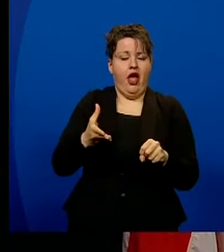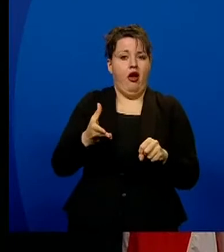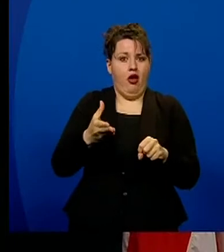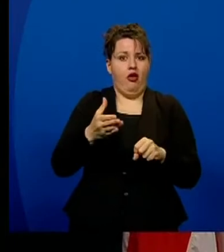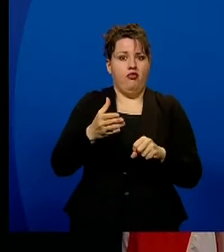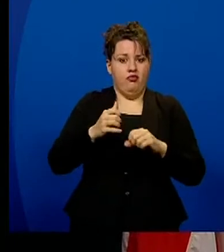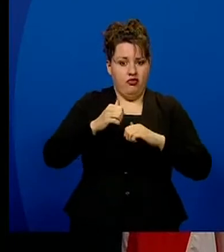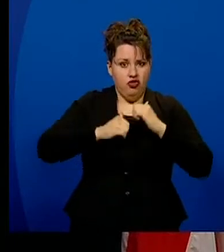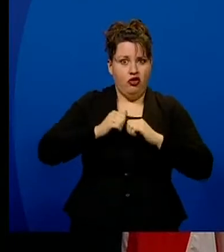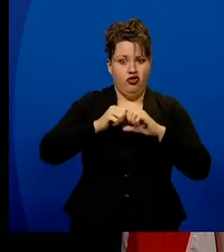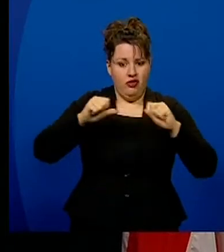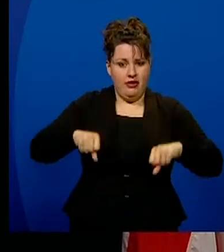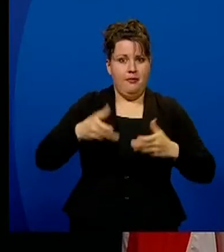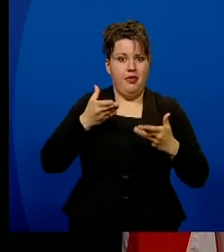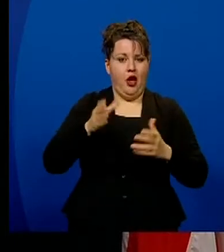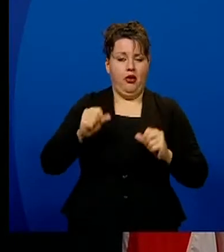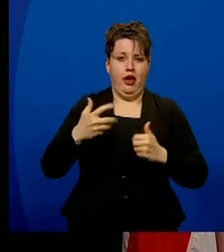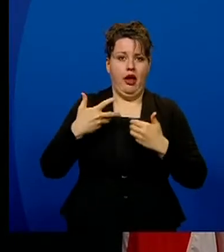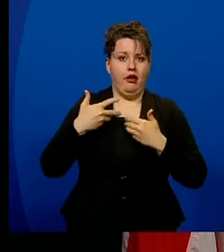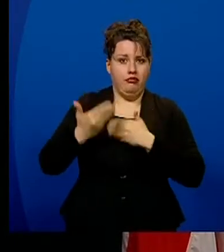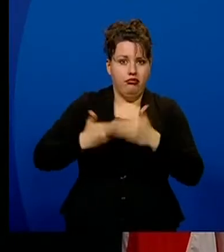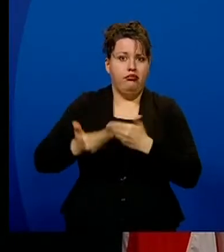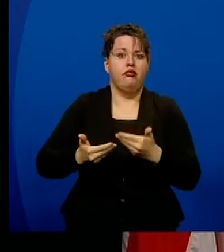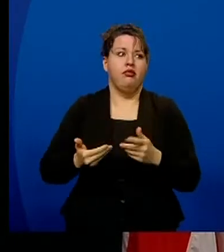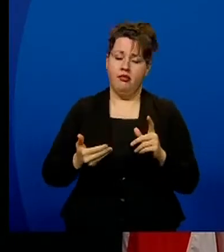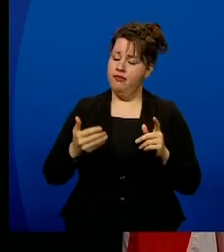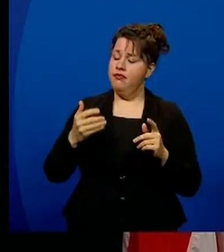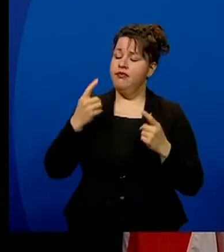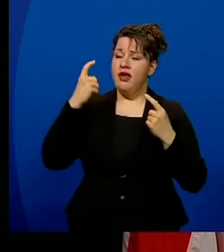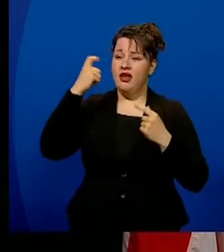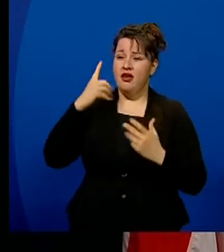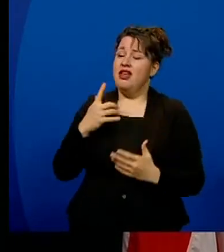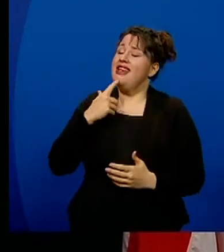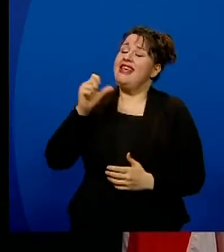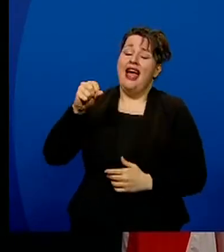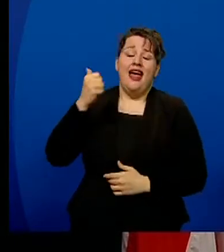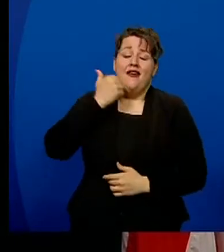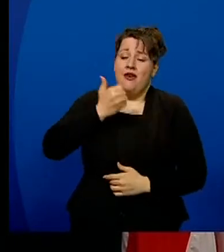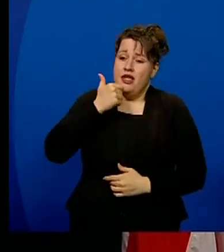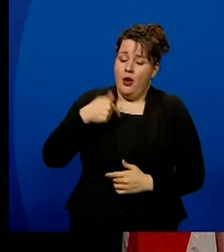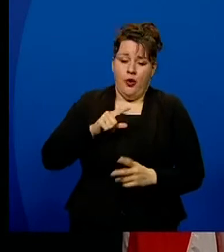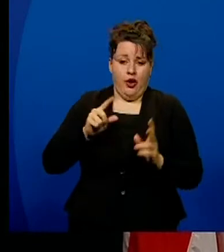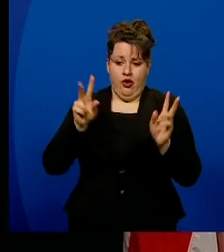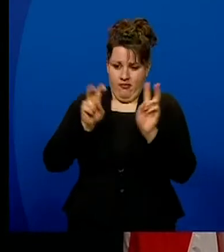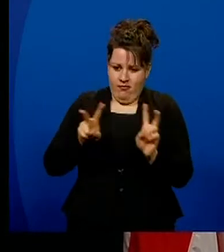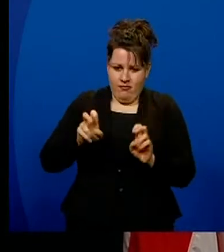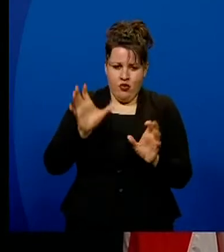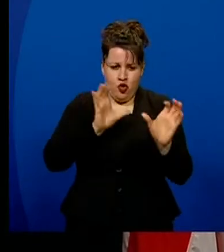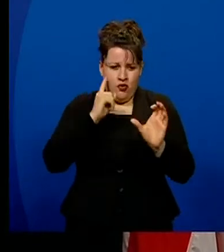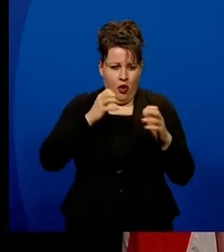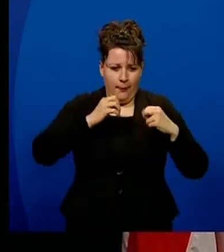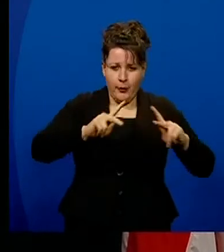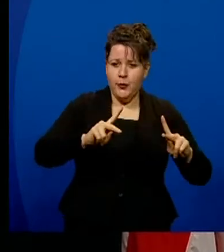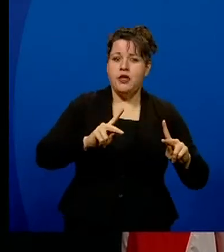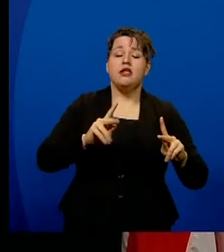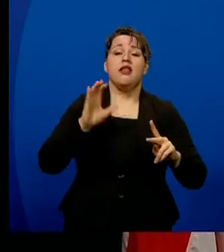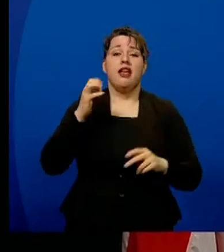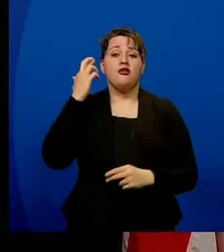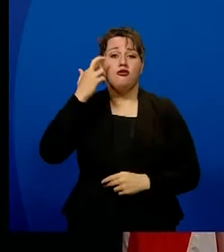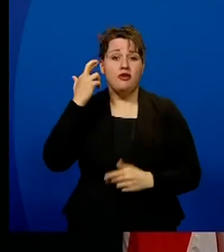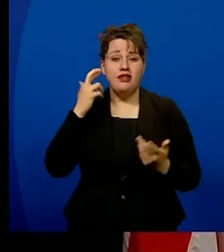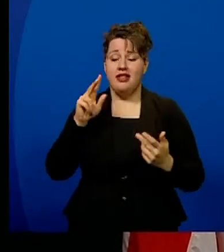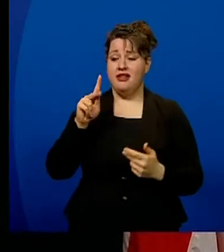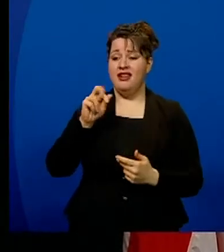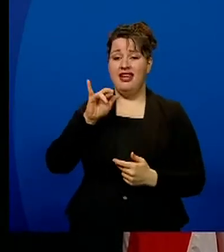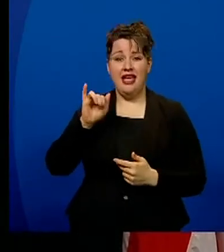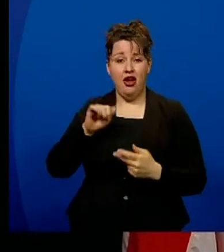on it in? every day. So Okay. every single day, the team looks at what we're doing, looks for opportunities. That's why I had Kerry here today to talk